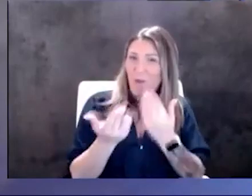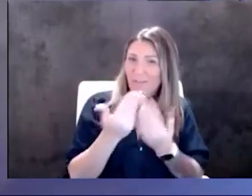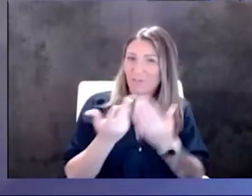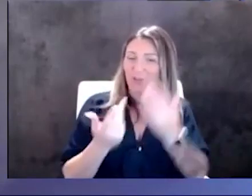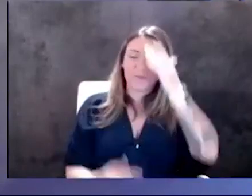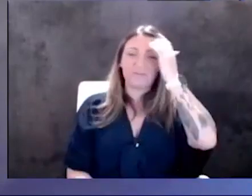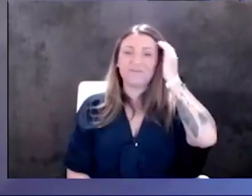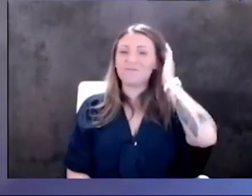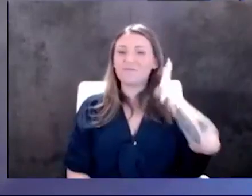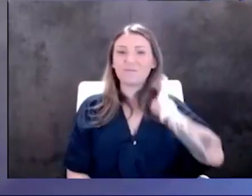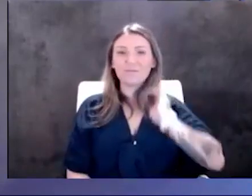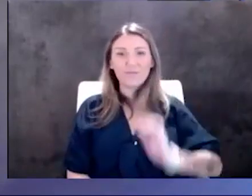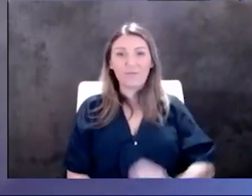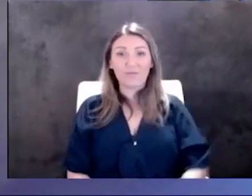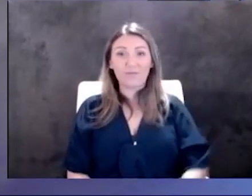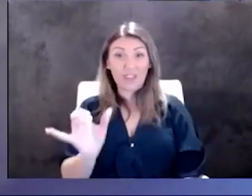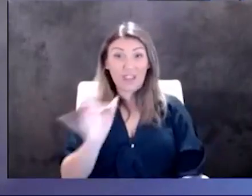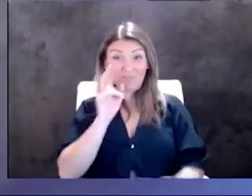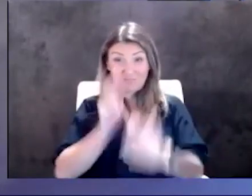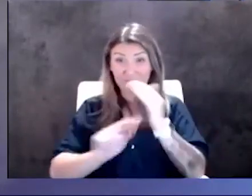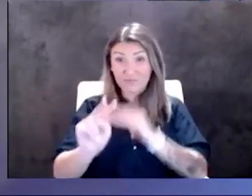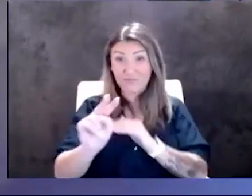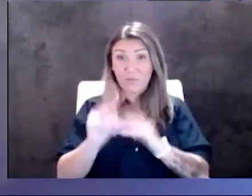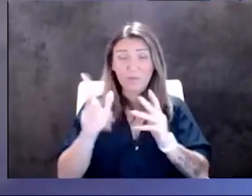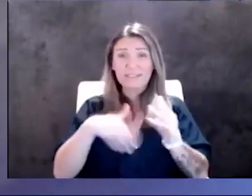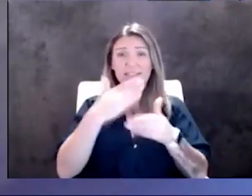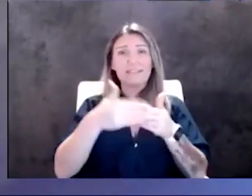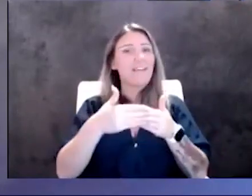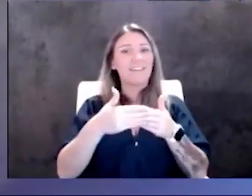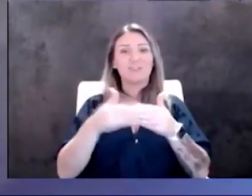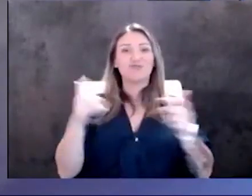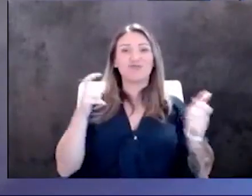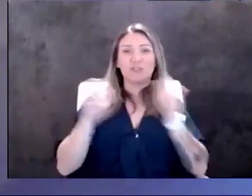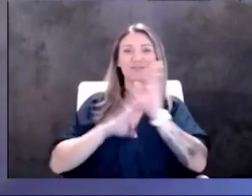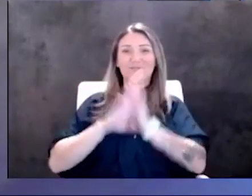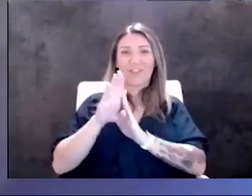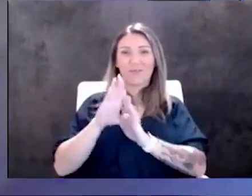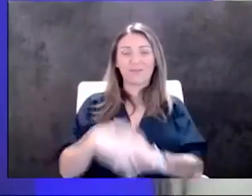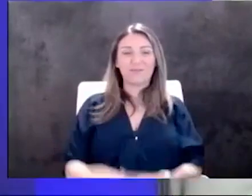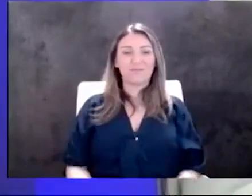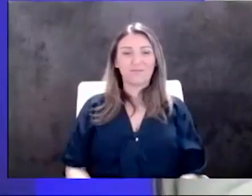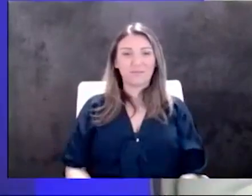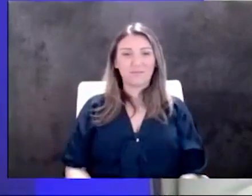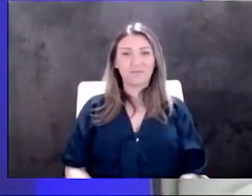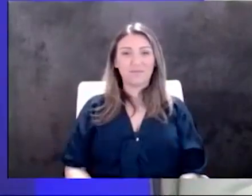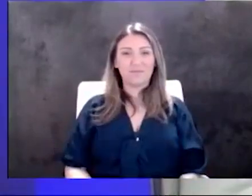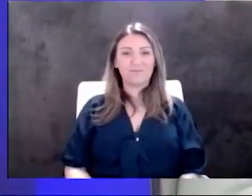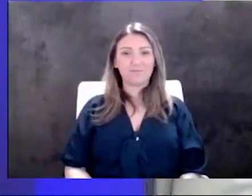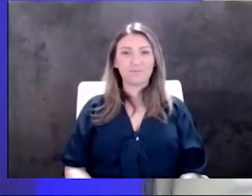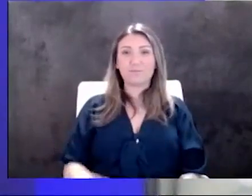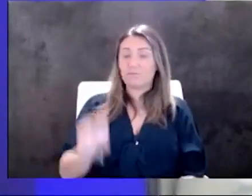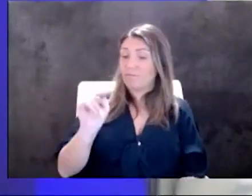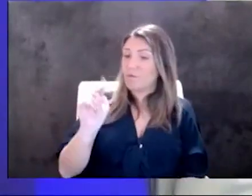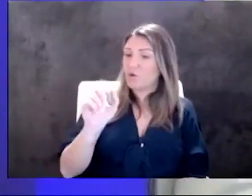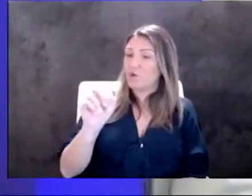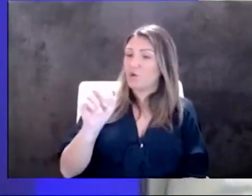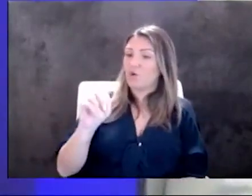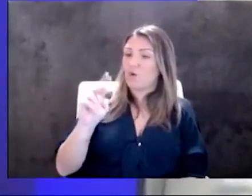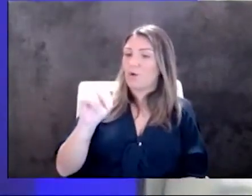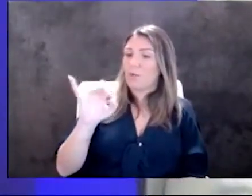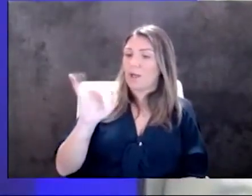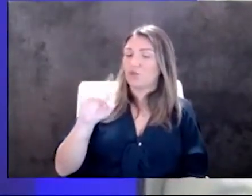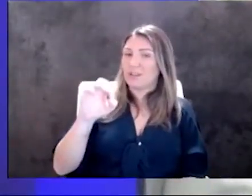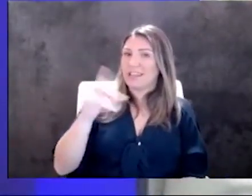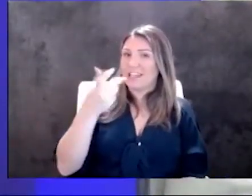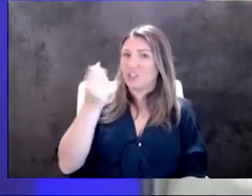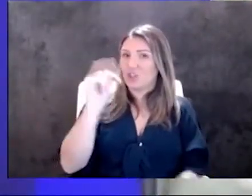as you look down the road, what's the next big development coming? Yeah, I mean, I think, neuromodulation, spinal cord stimulation is obviously a big one. So